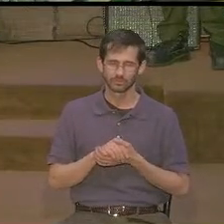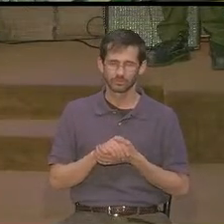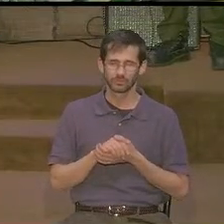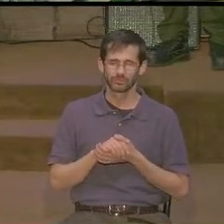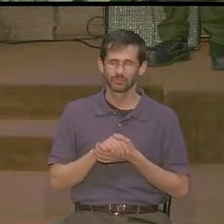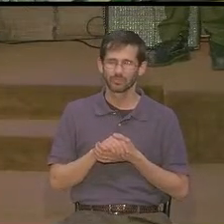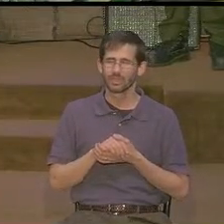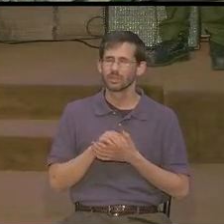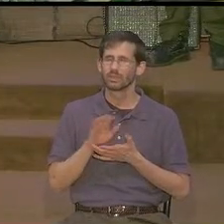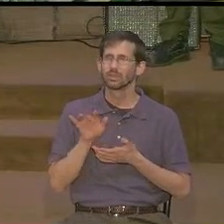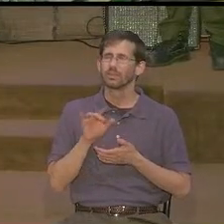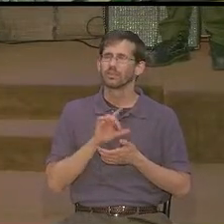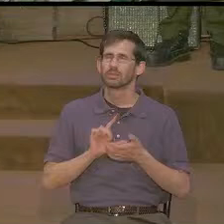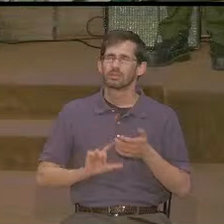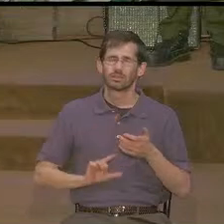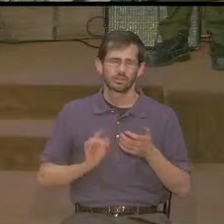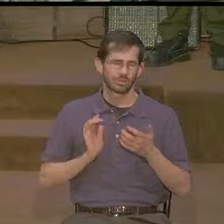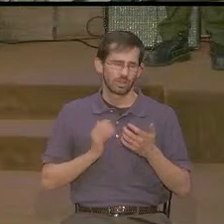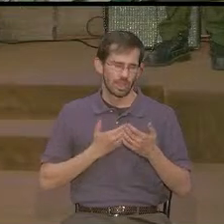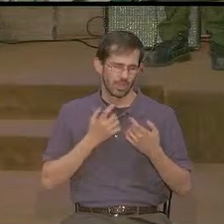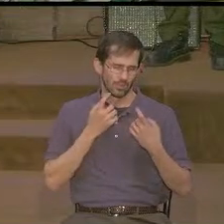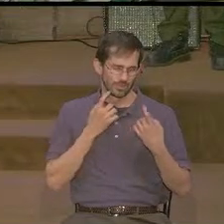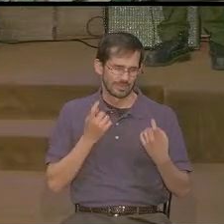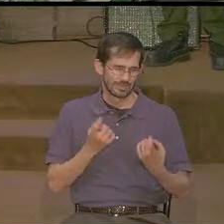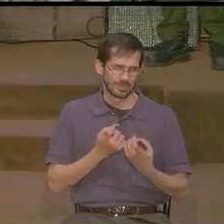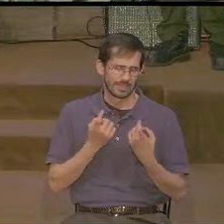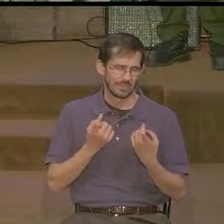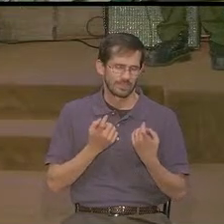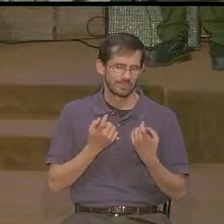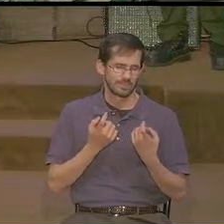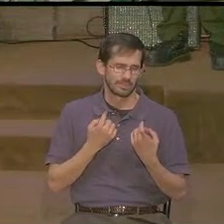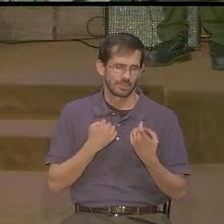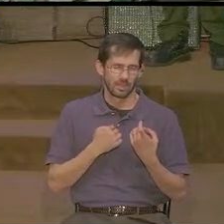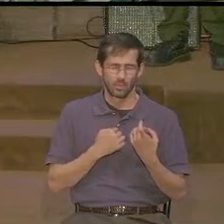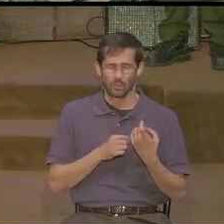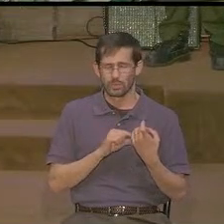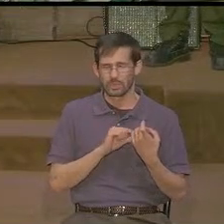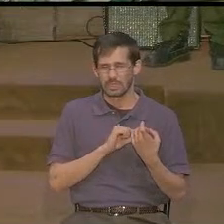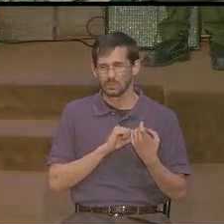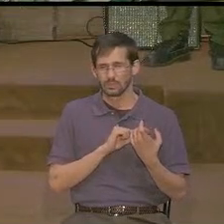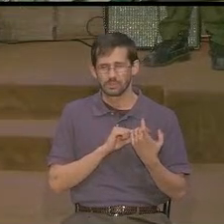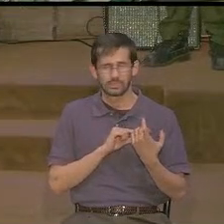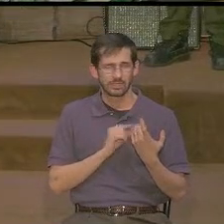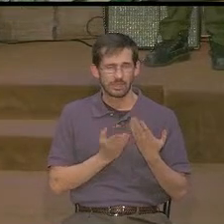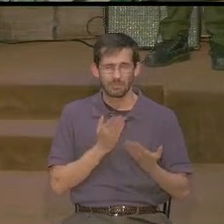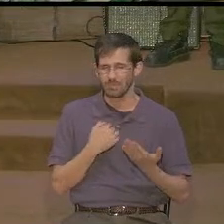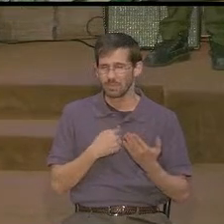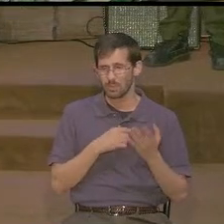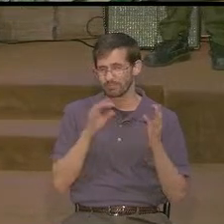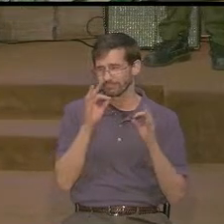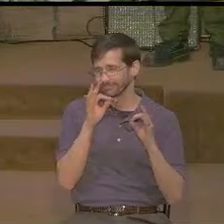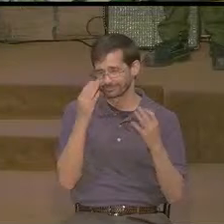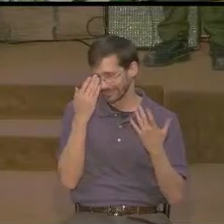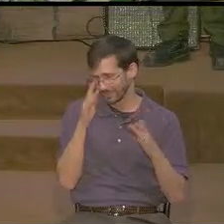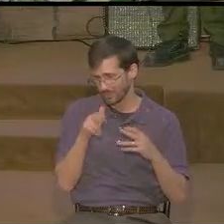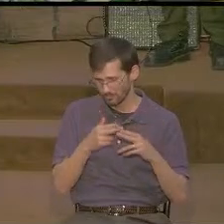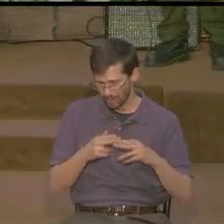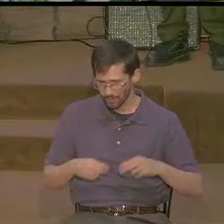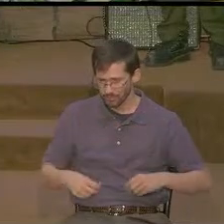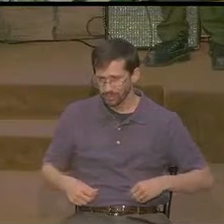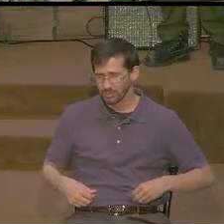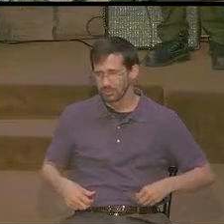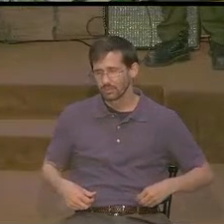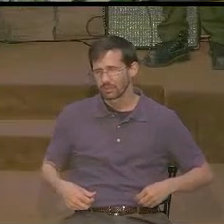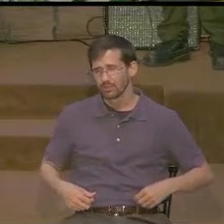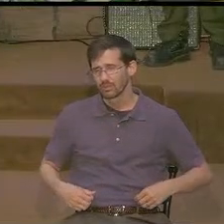Lord, sins that, Lord, even things that are guilty of, Lord, maybe we don't even know about, Lord. Things that we, Lord, are